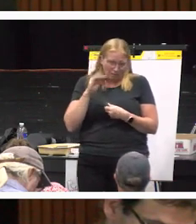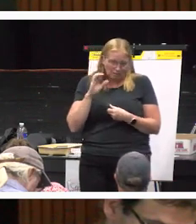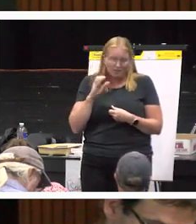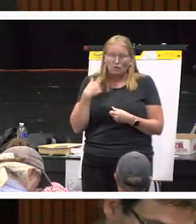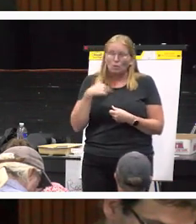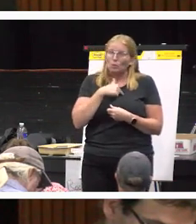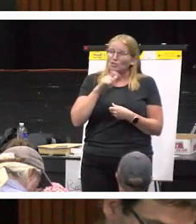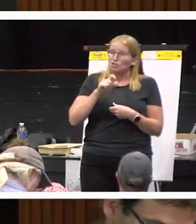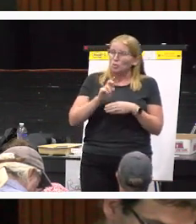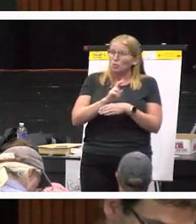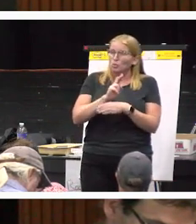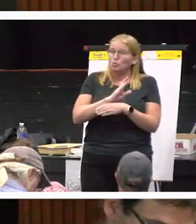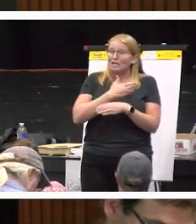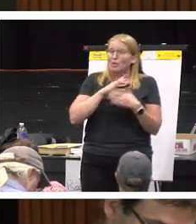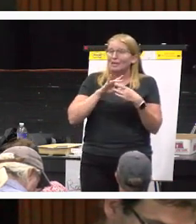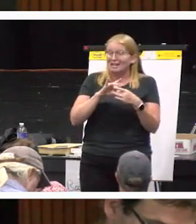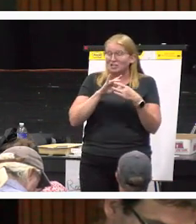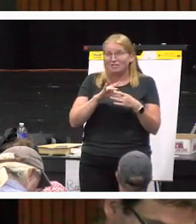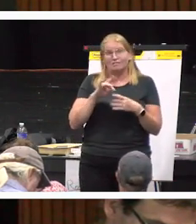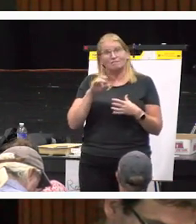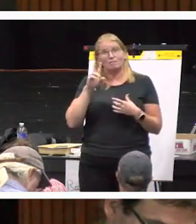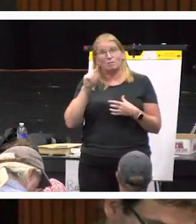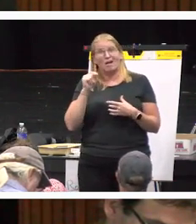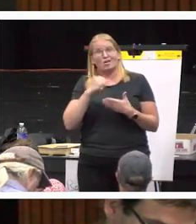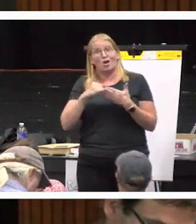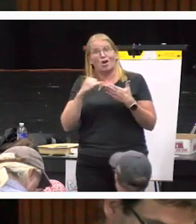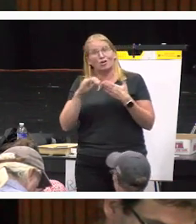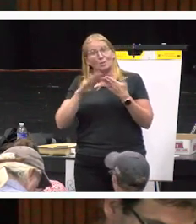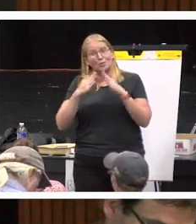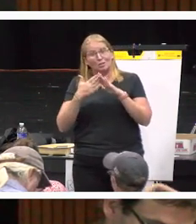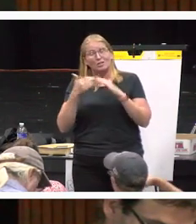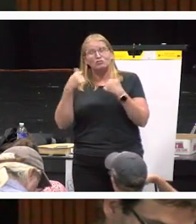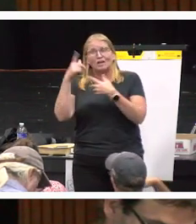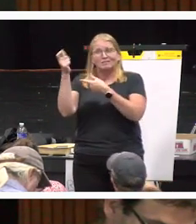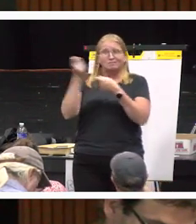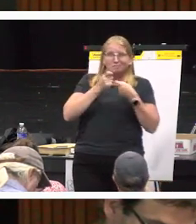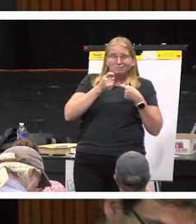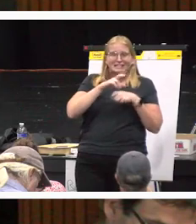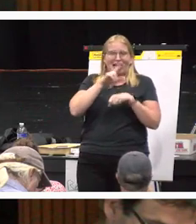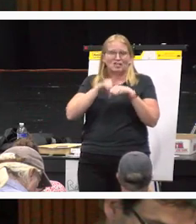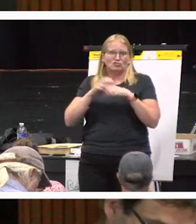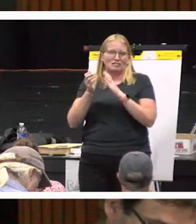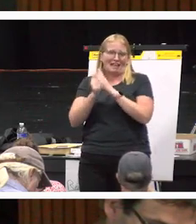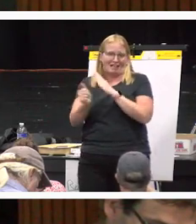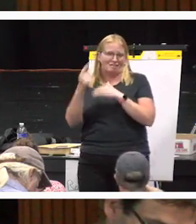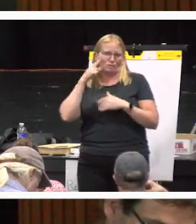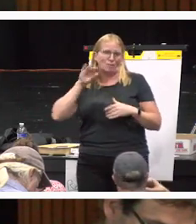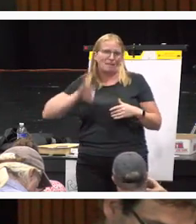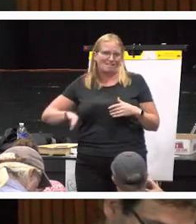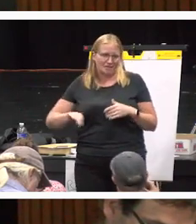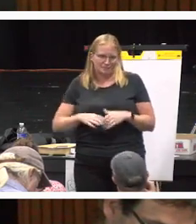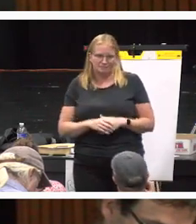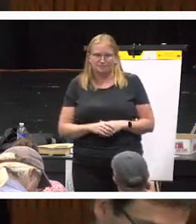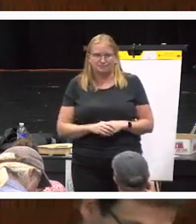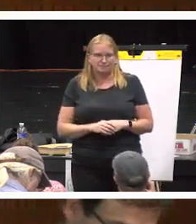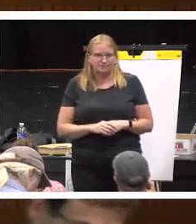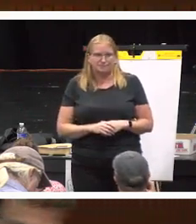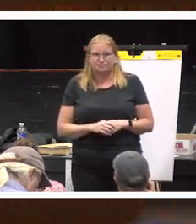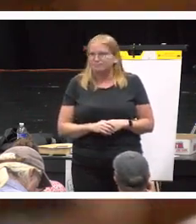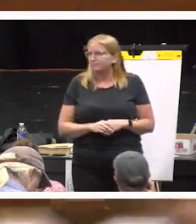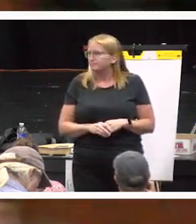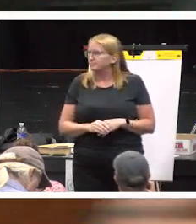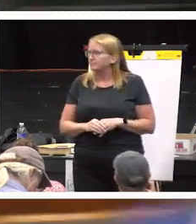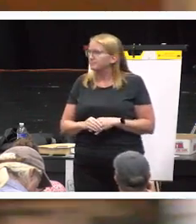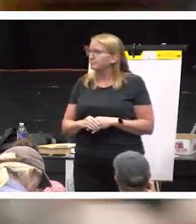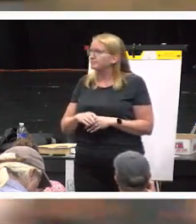leverage the connections of Vermont's dynamic arts community to attract nationally renowned talent for benefit events. Thanks so much. We have someone